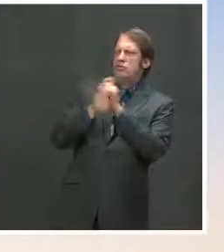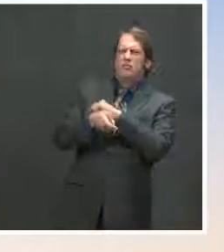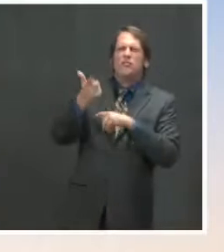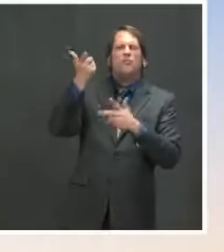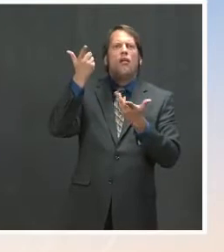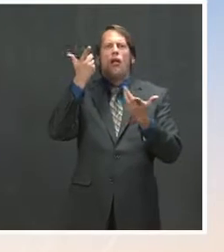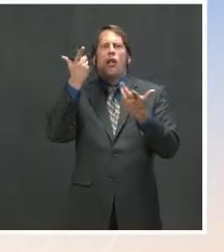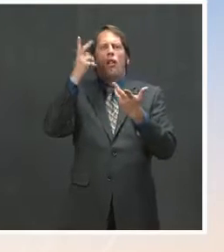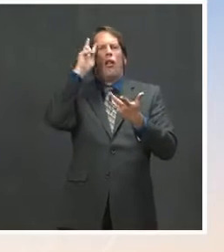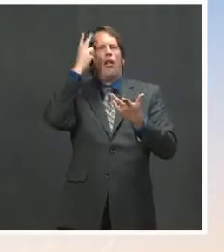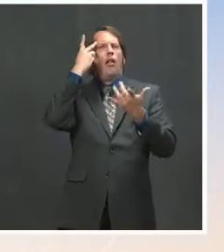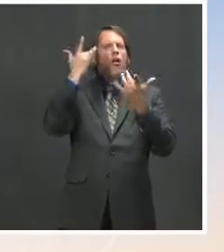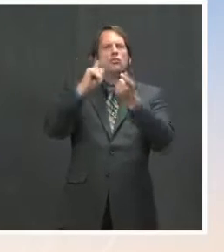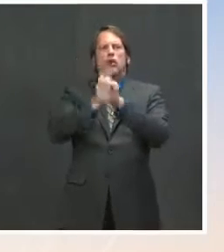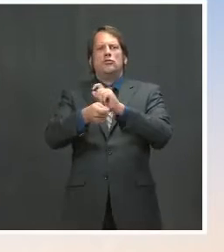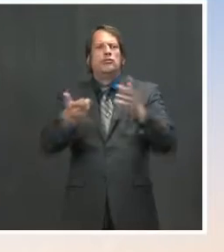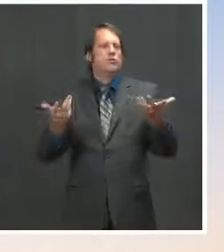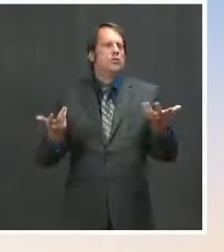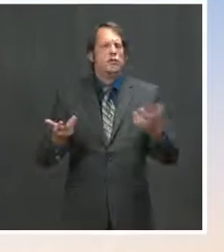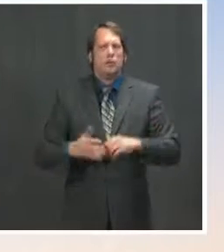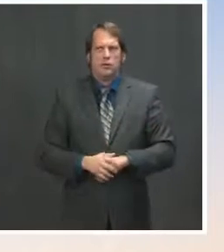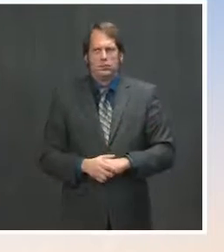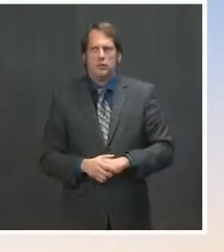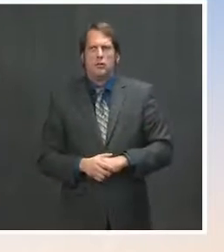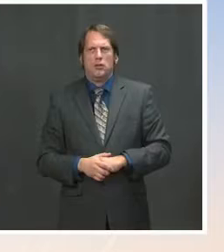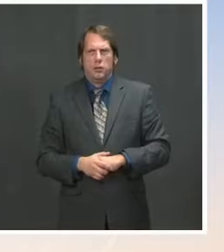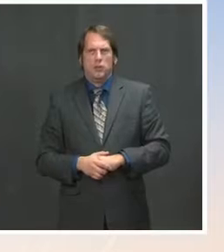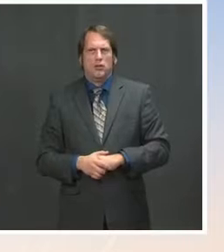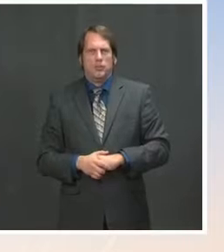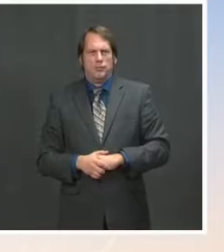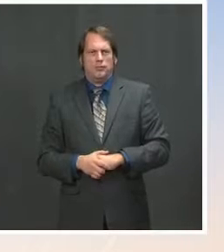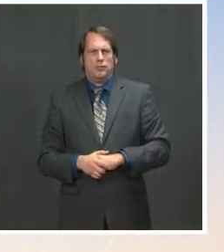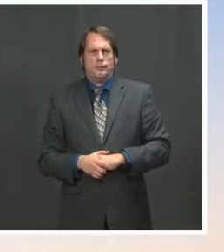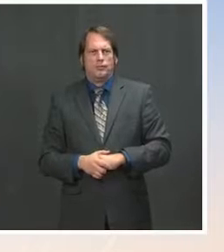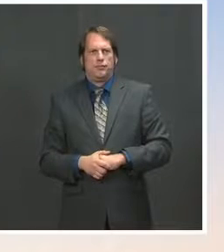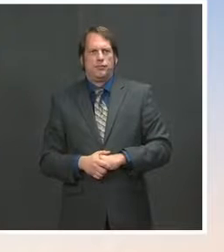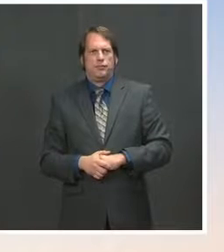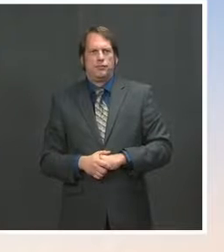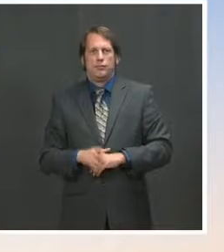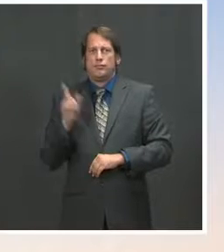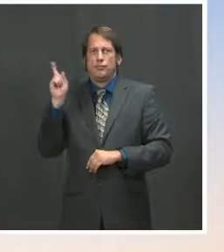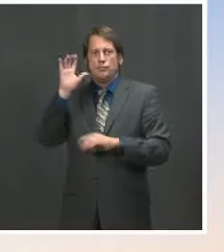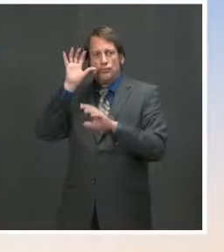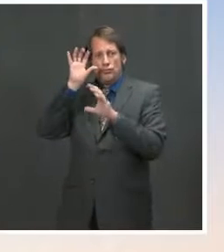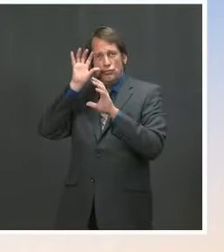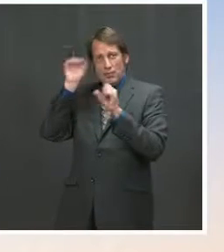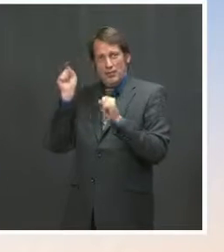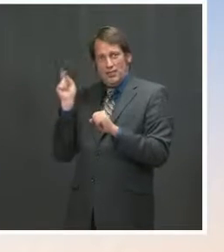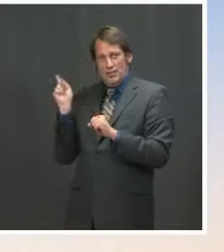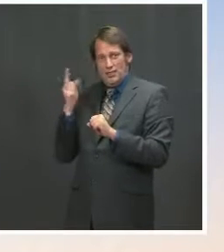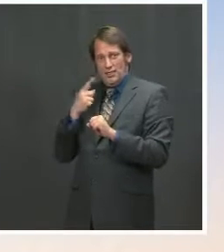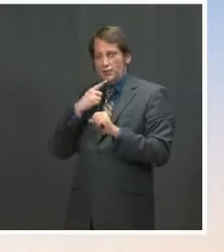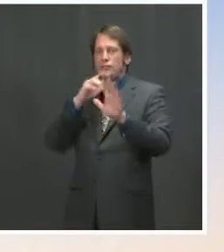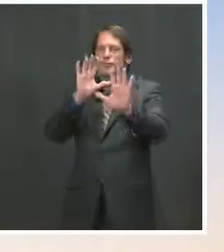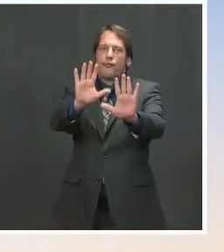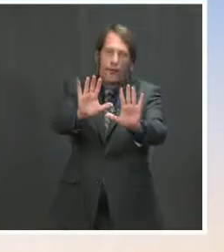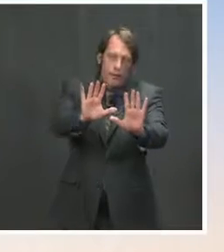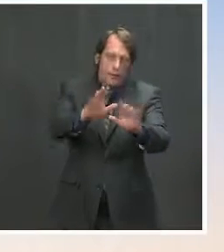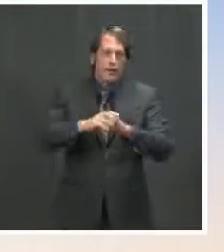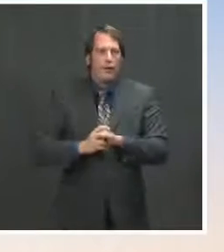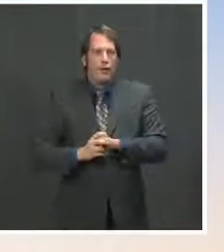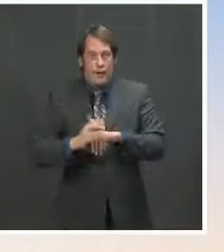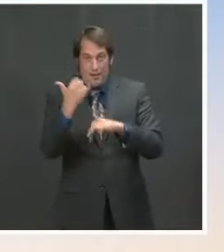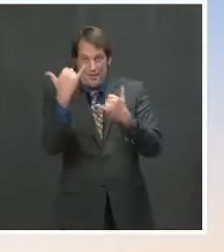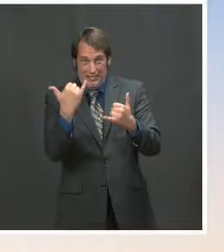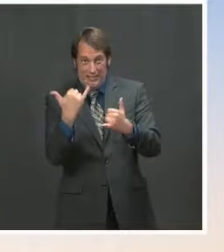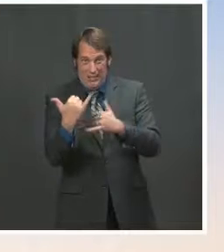as I just outlined, we never said we're not raising the refugee cap. In the morning we said, actually, and with the information we put out, was that